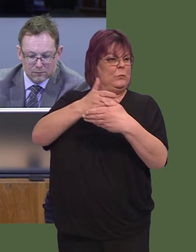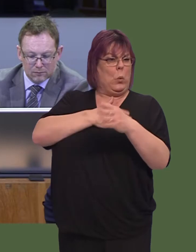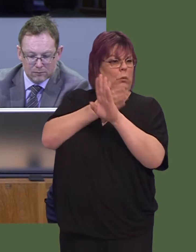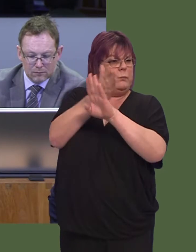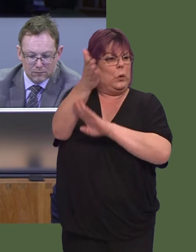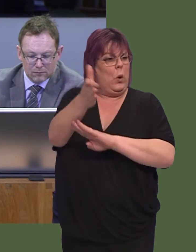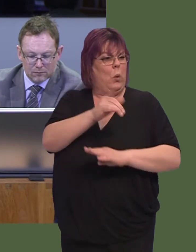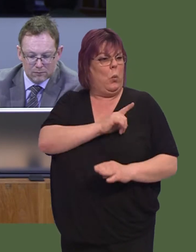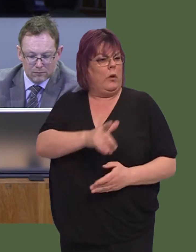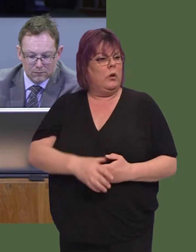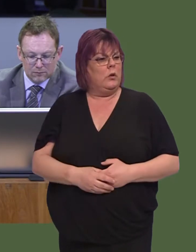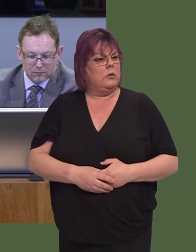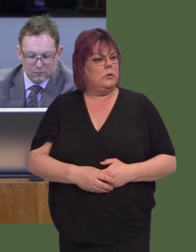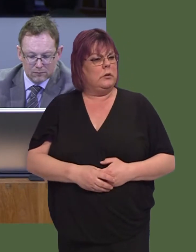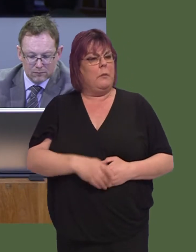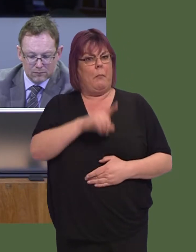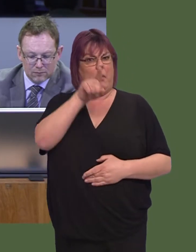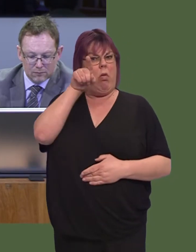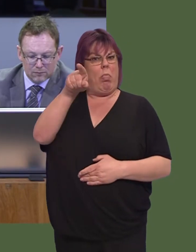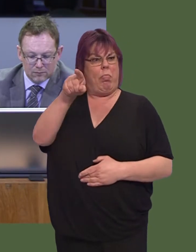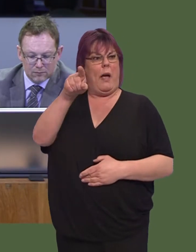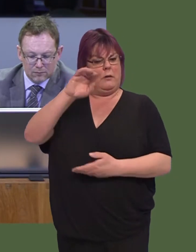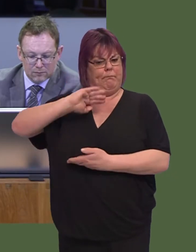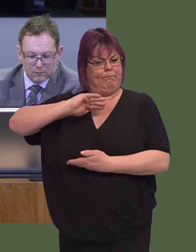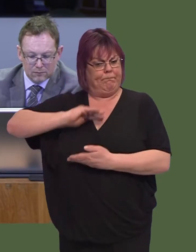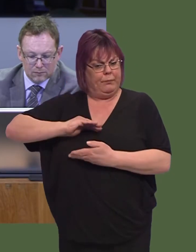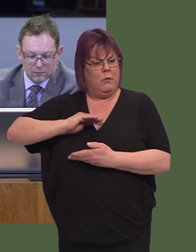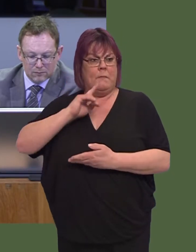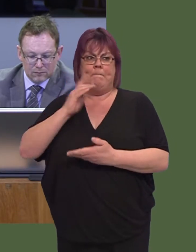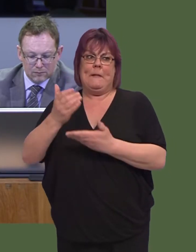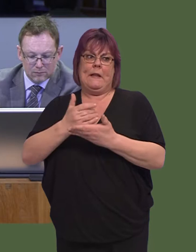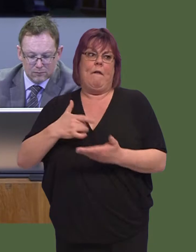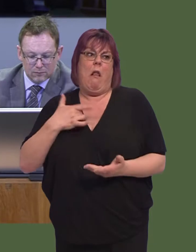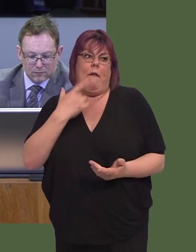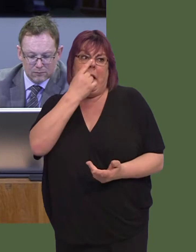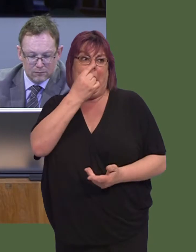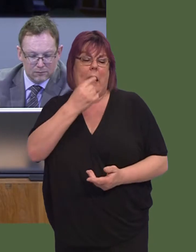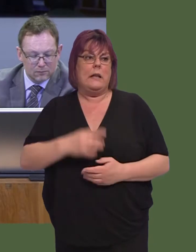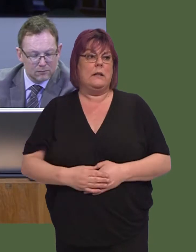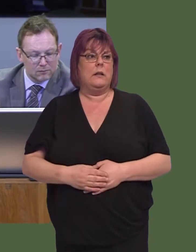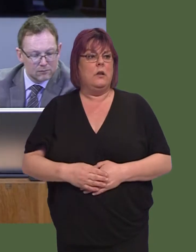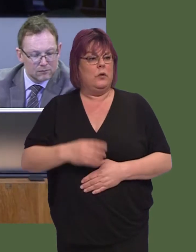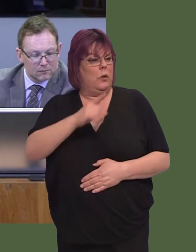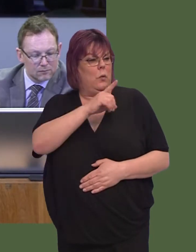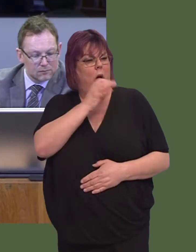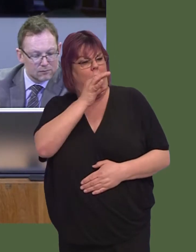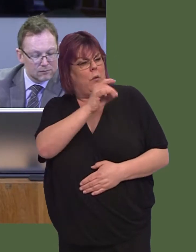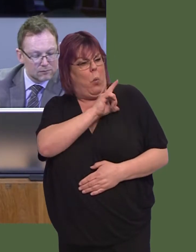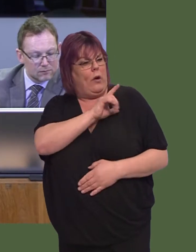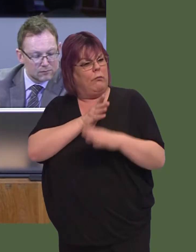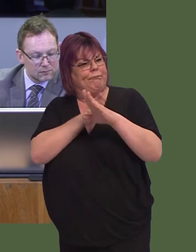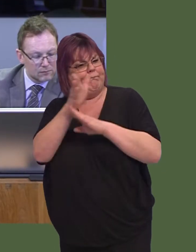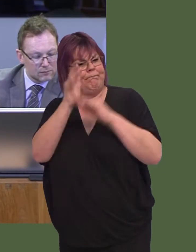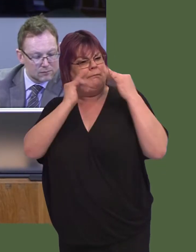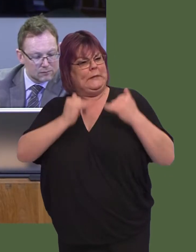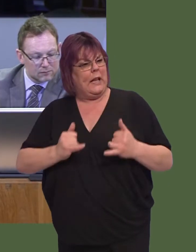are to that 30% accessing what could be potentially a life-saving screening service, and how